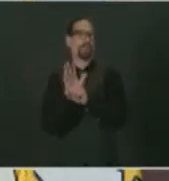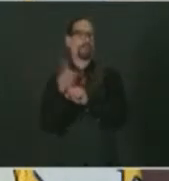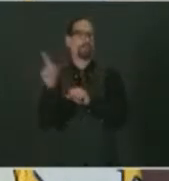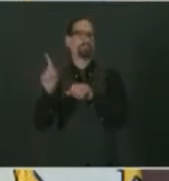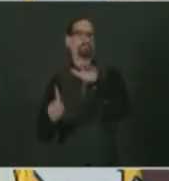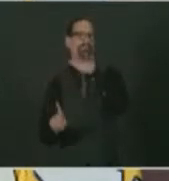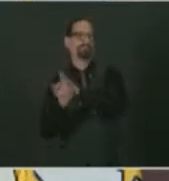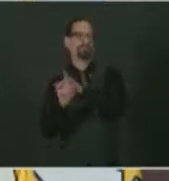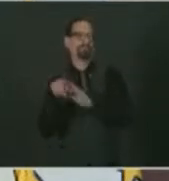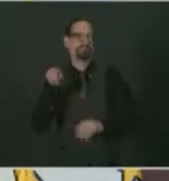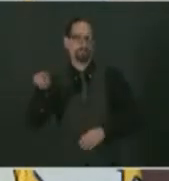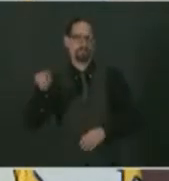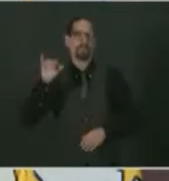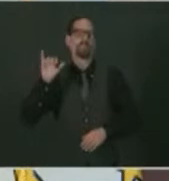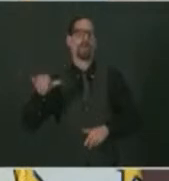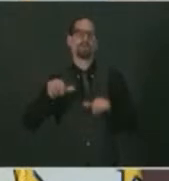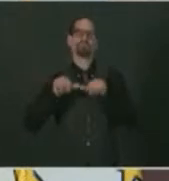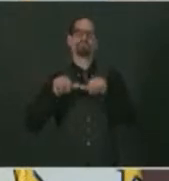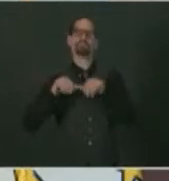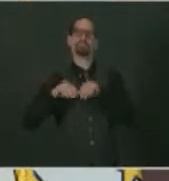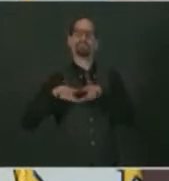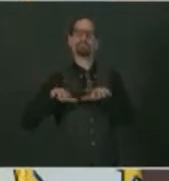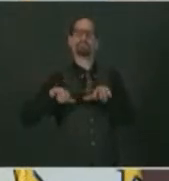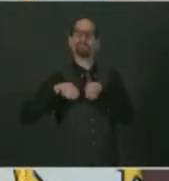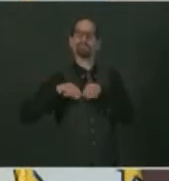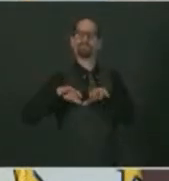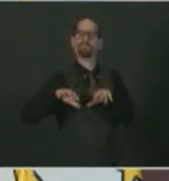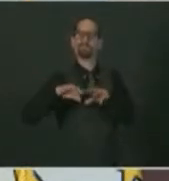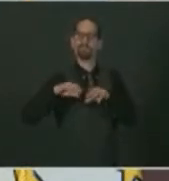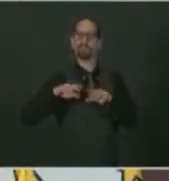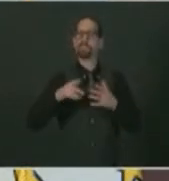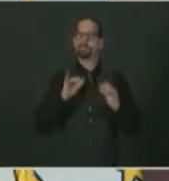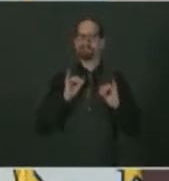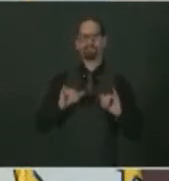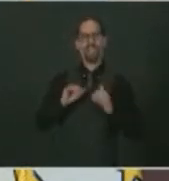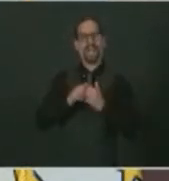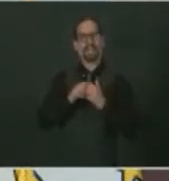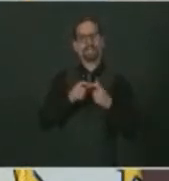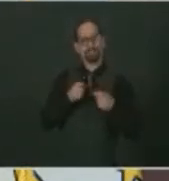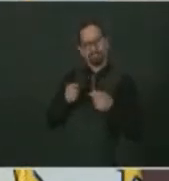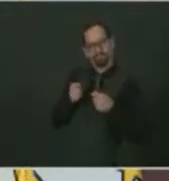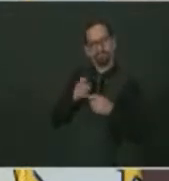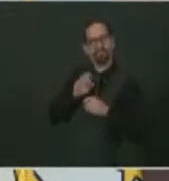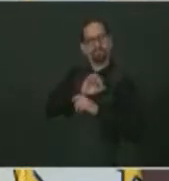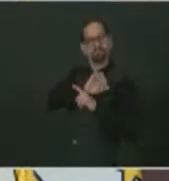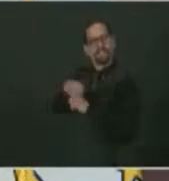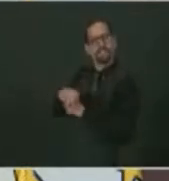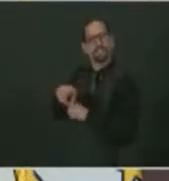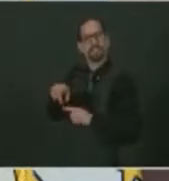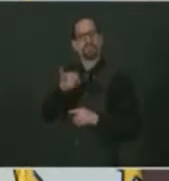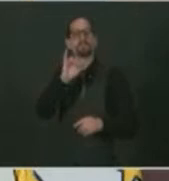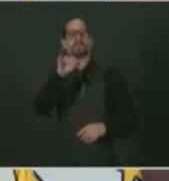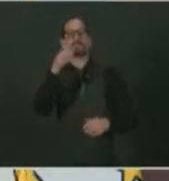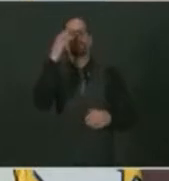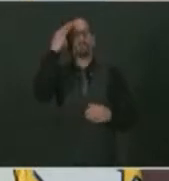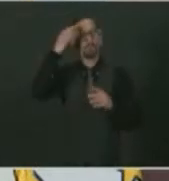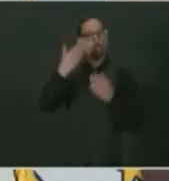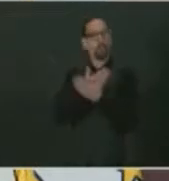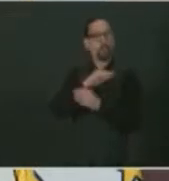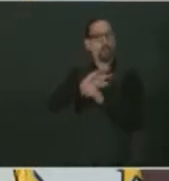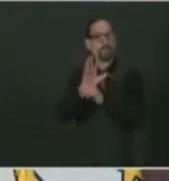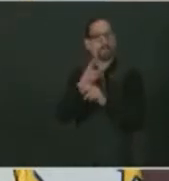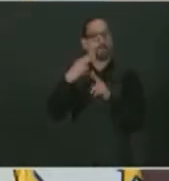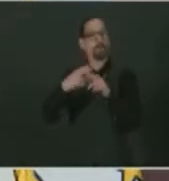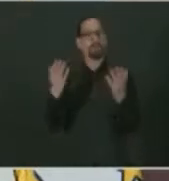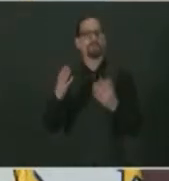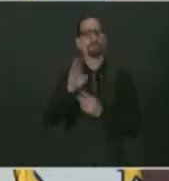of COVID-19 in Rhode Island. I talked last week about the cases of the B117 strain that we